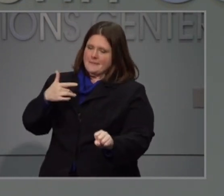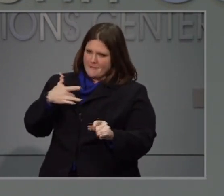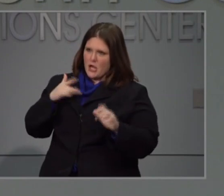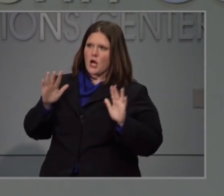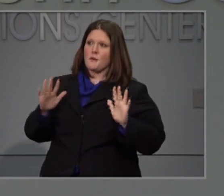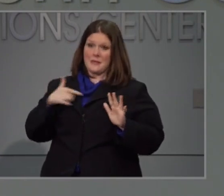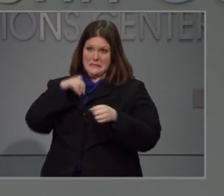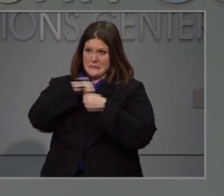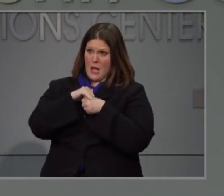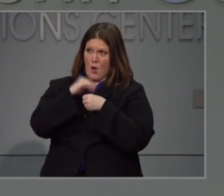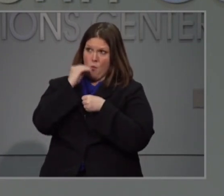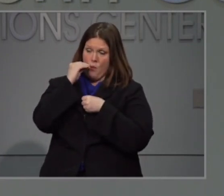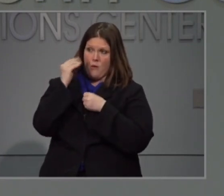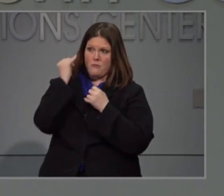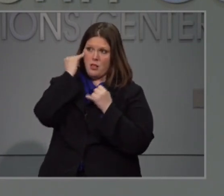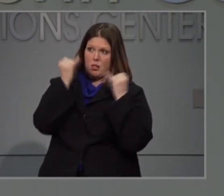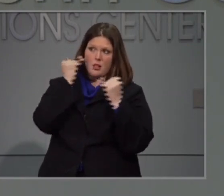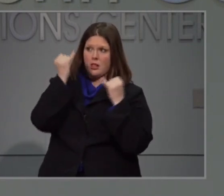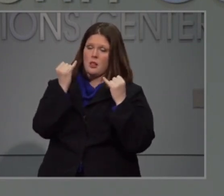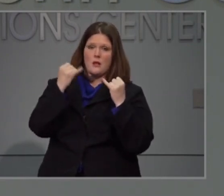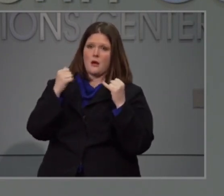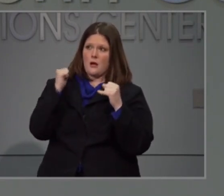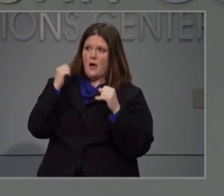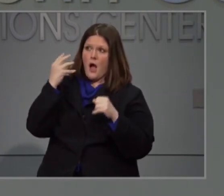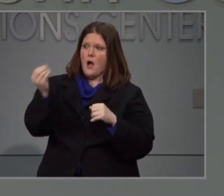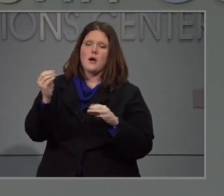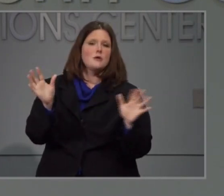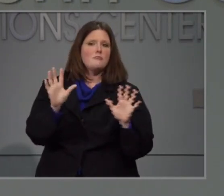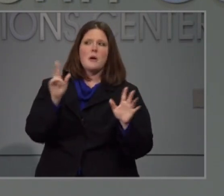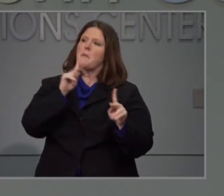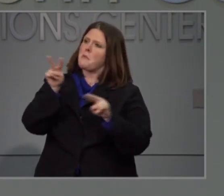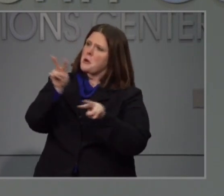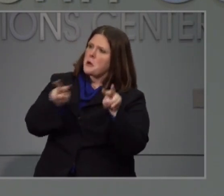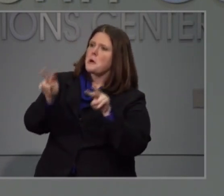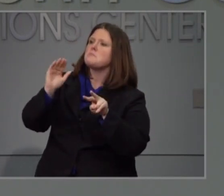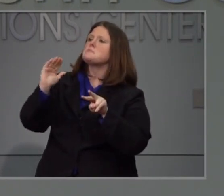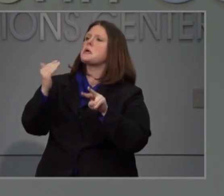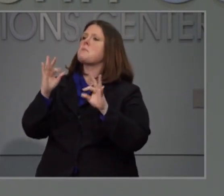out. Thanks. Next question, please.